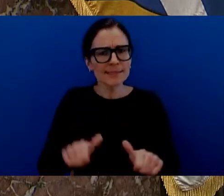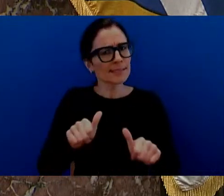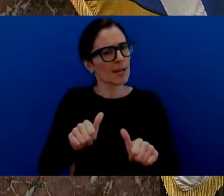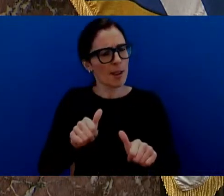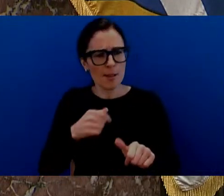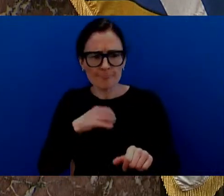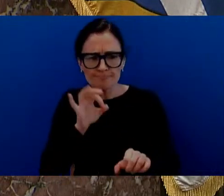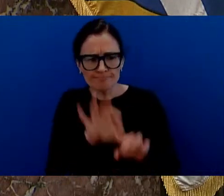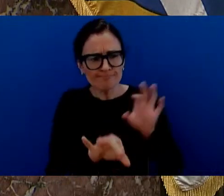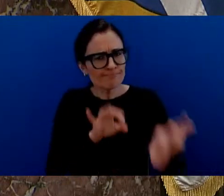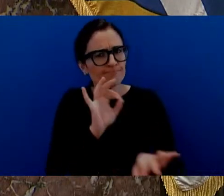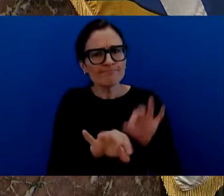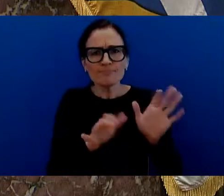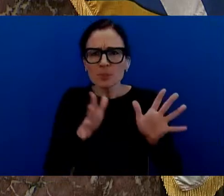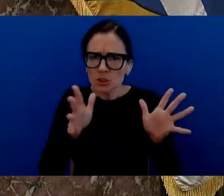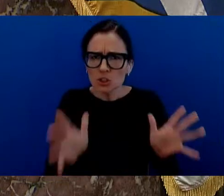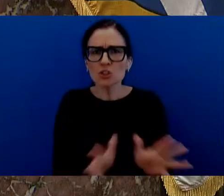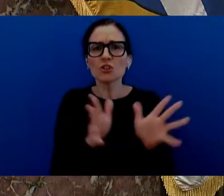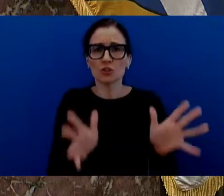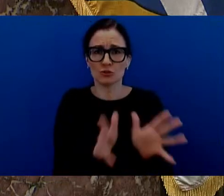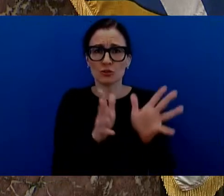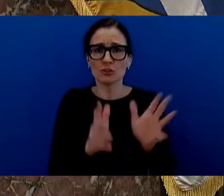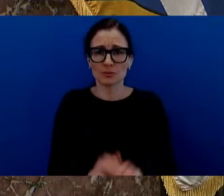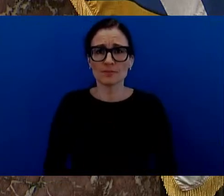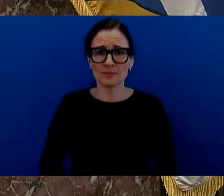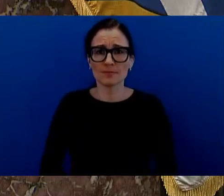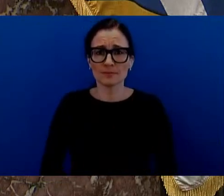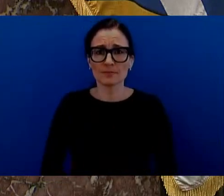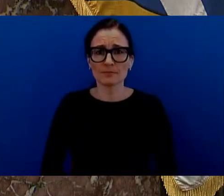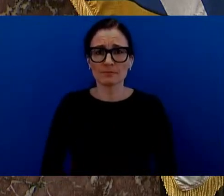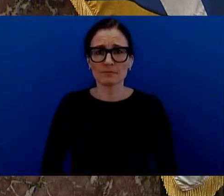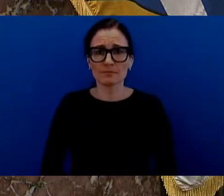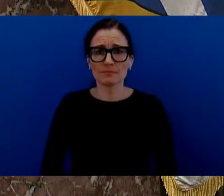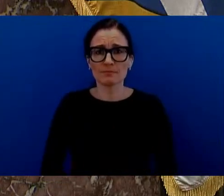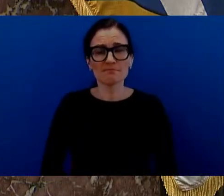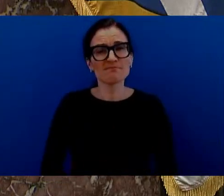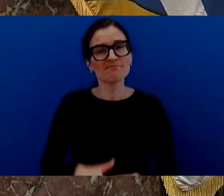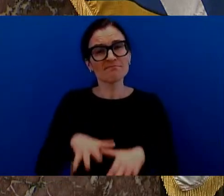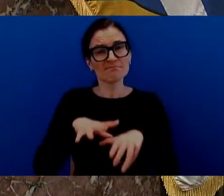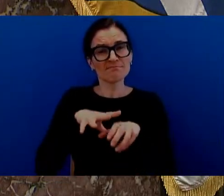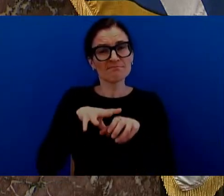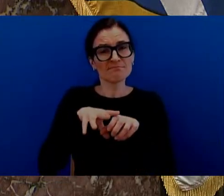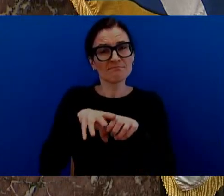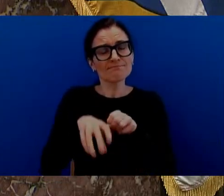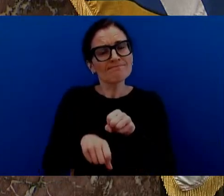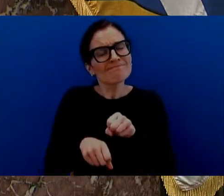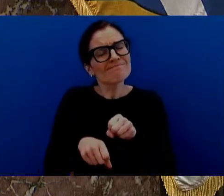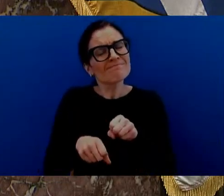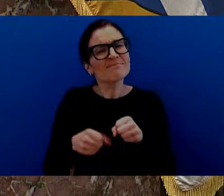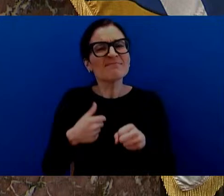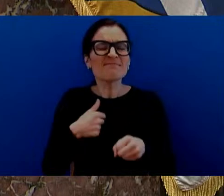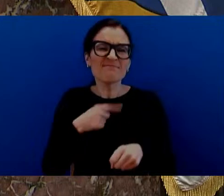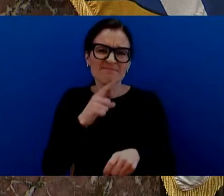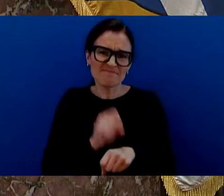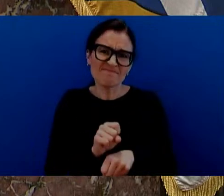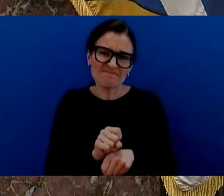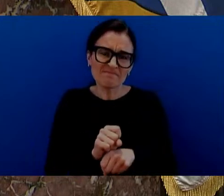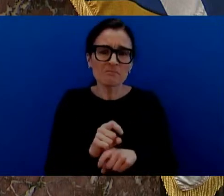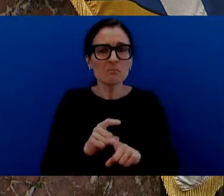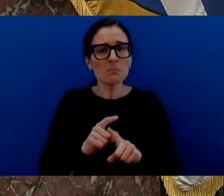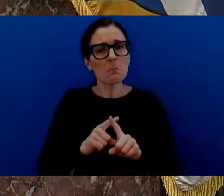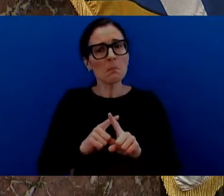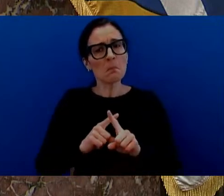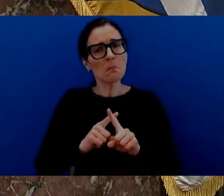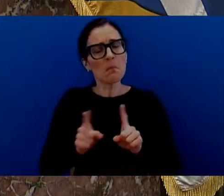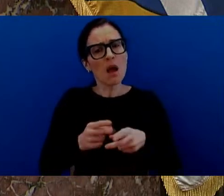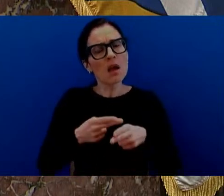I tell them you can grieve for a little bit, but stand up straight. Your treasure box